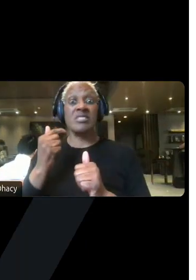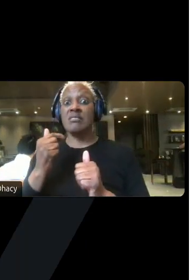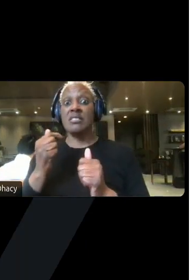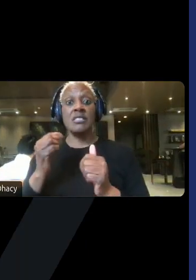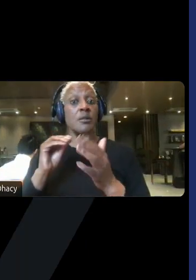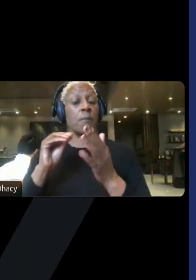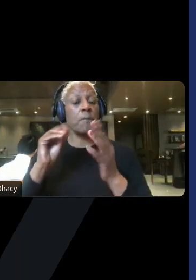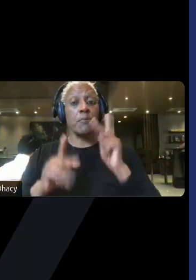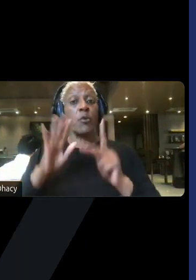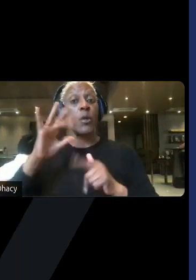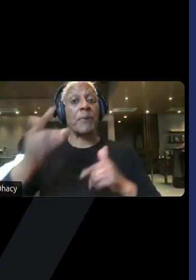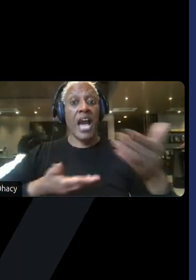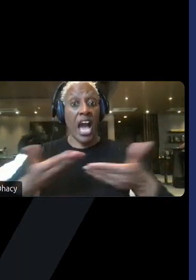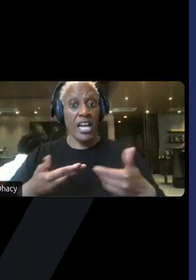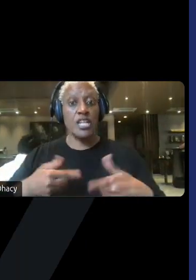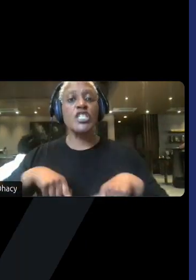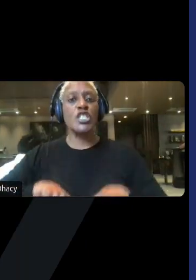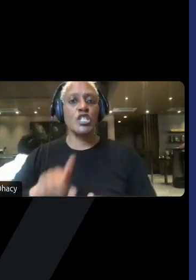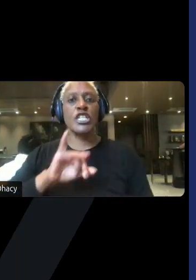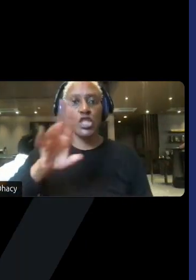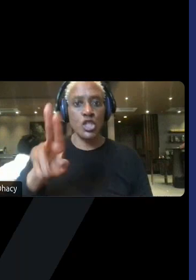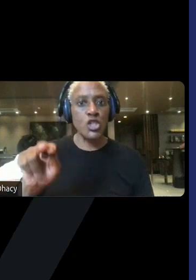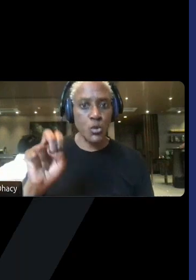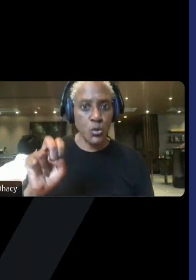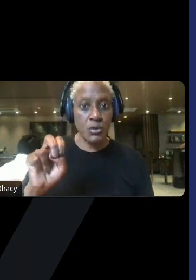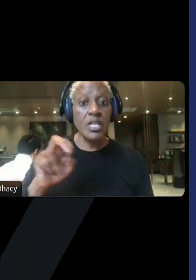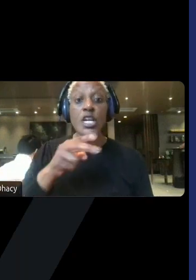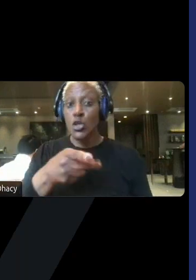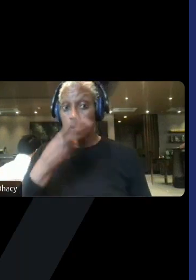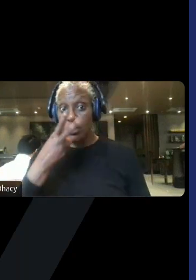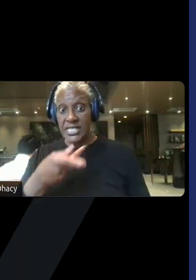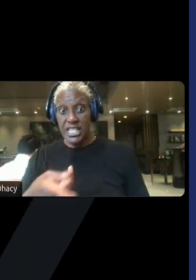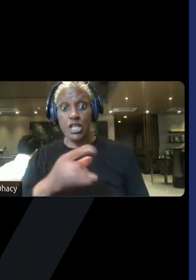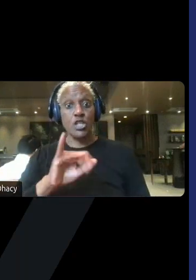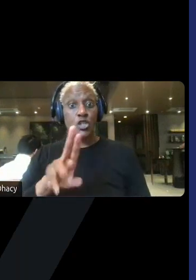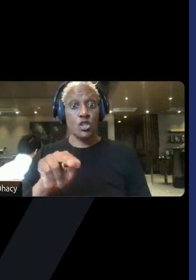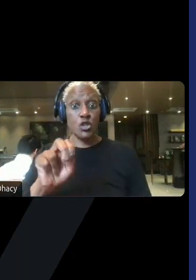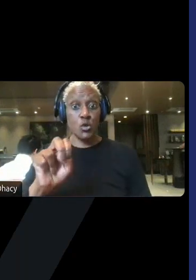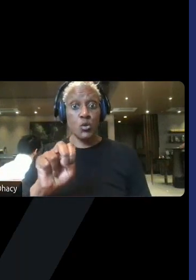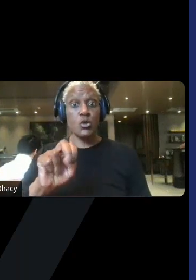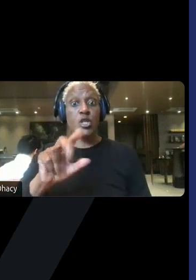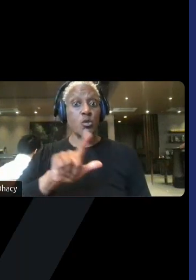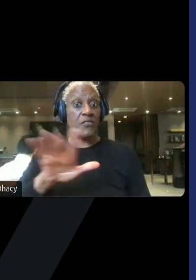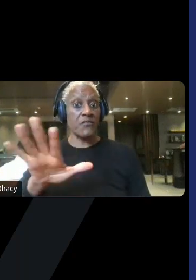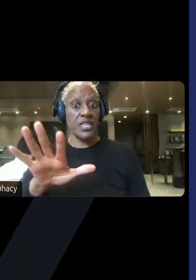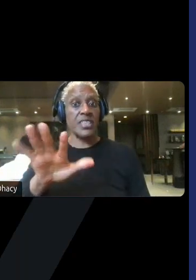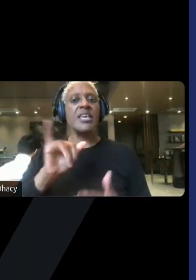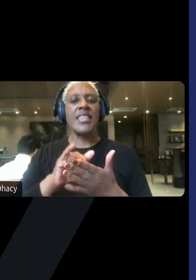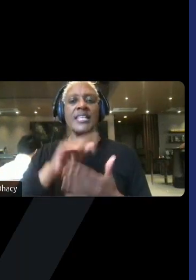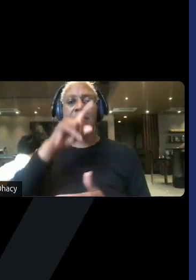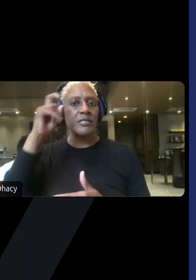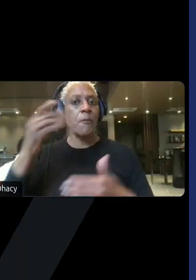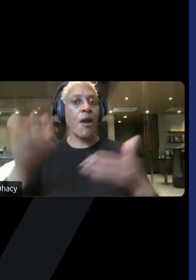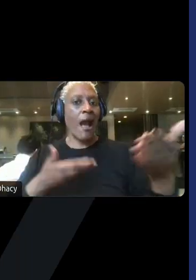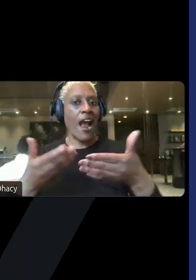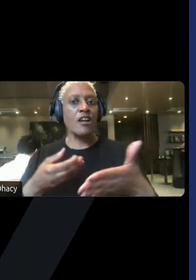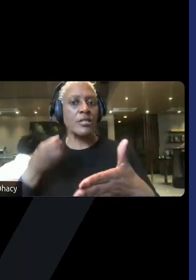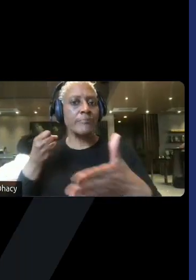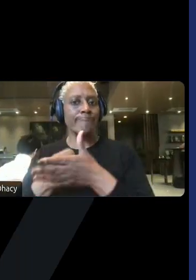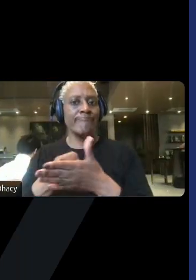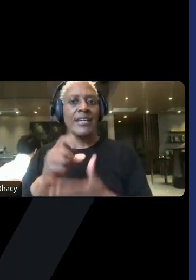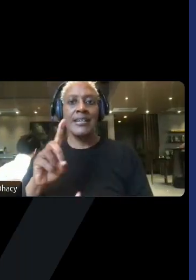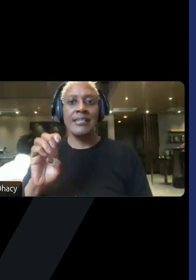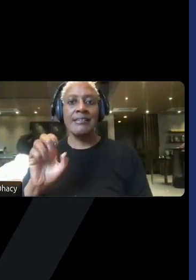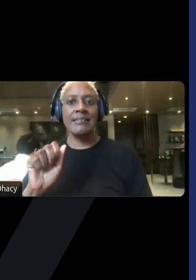slide, you'll see the summer hiring application deadline is June 25th. June 25th